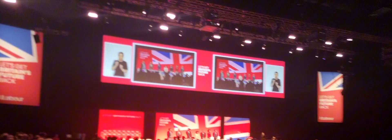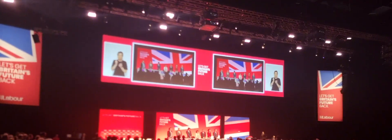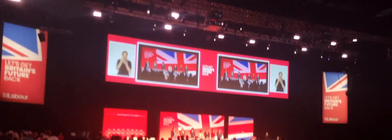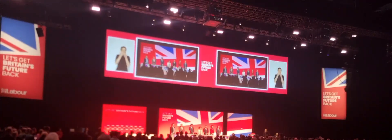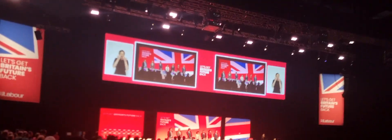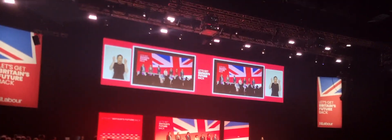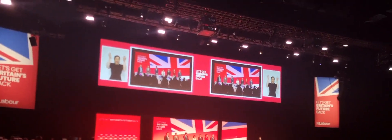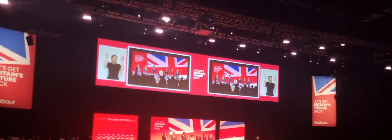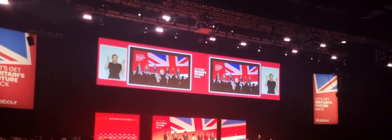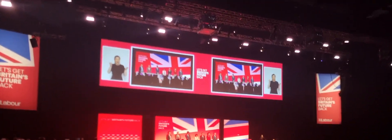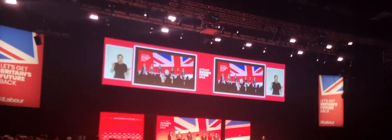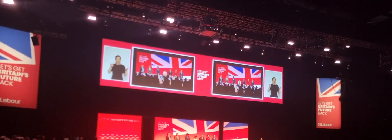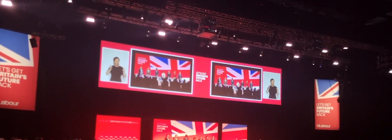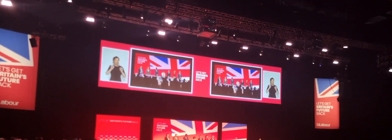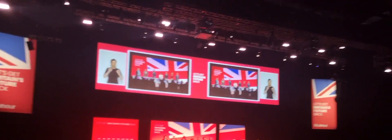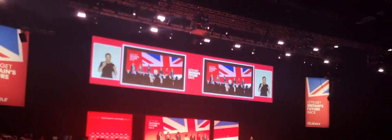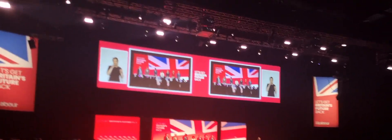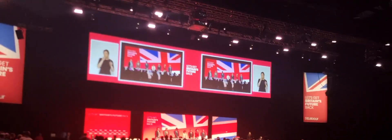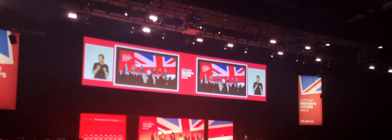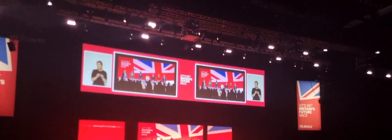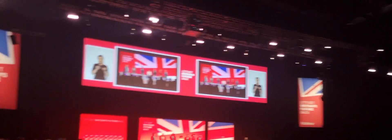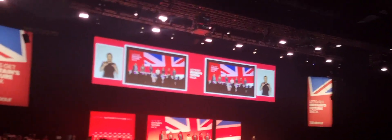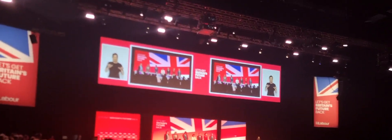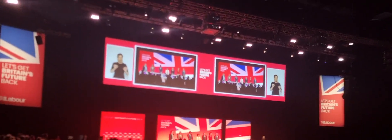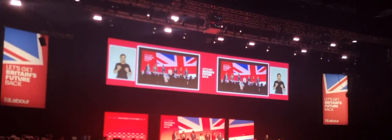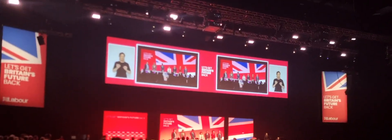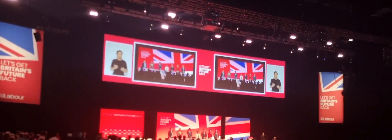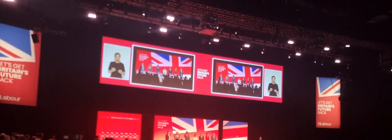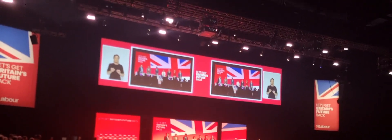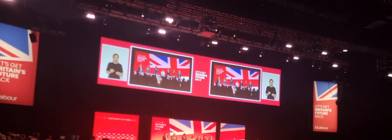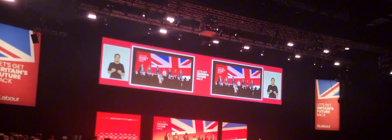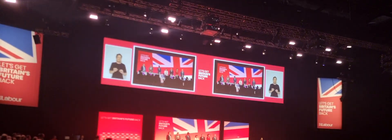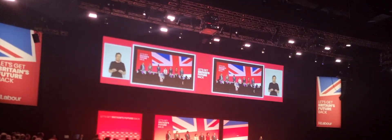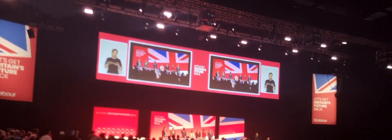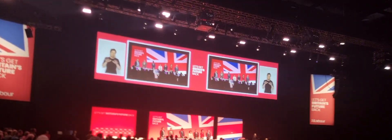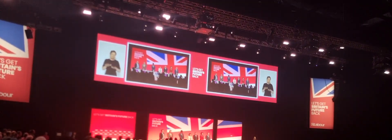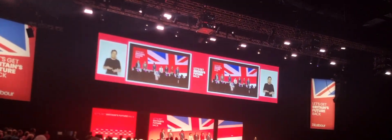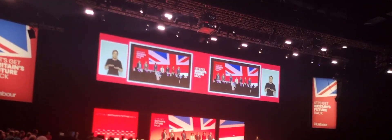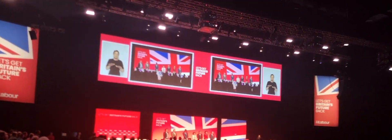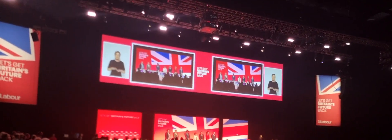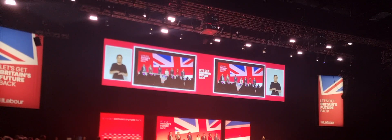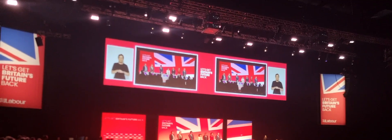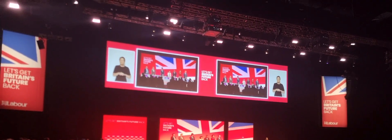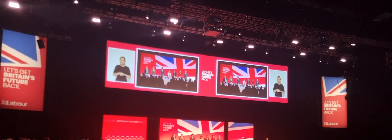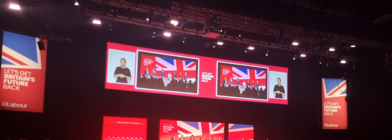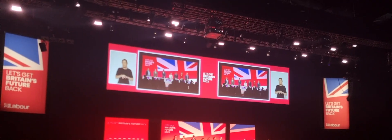Jerusalem builded here among those dark